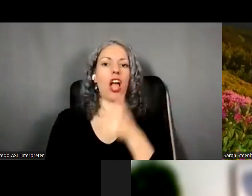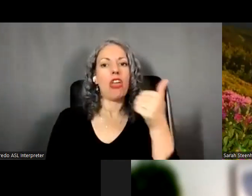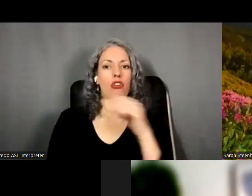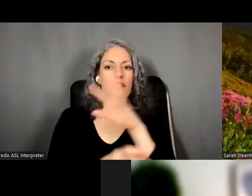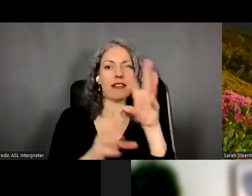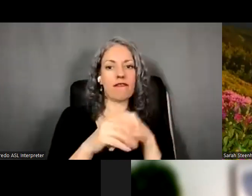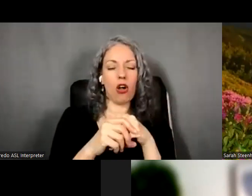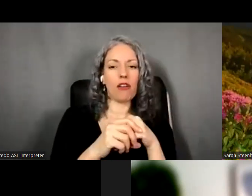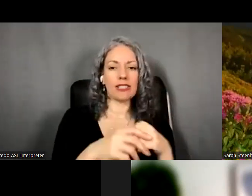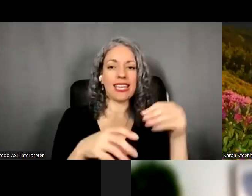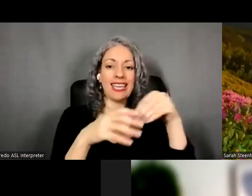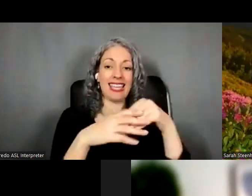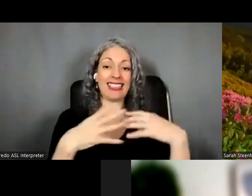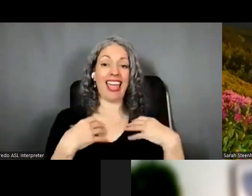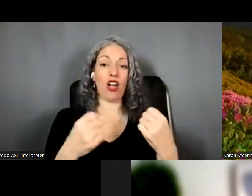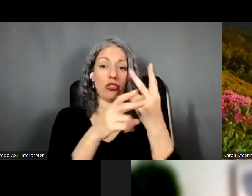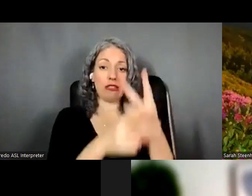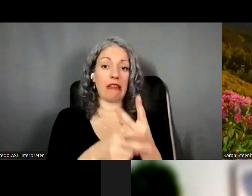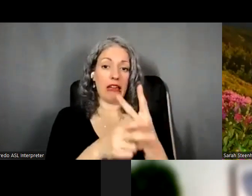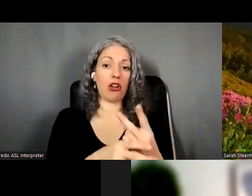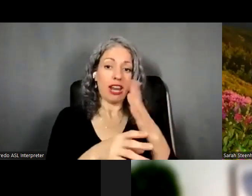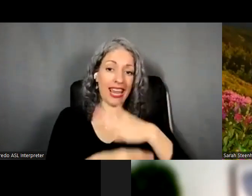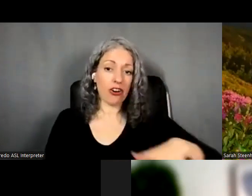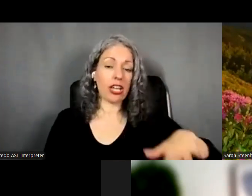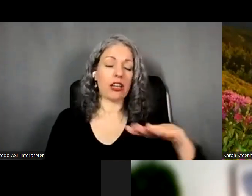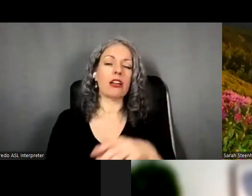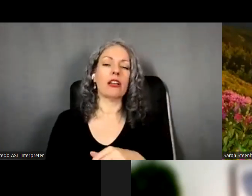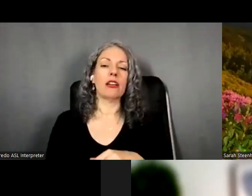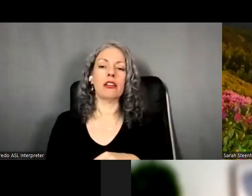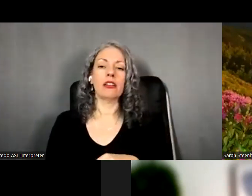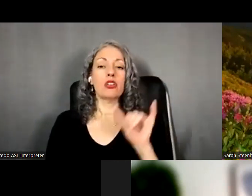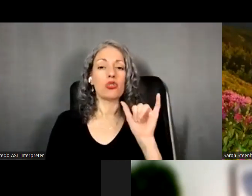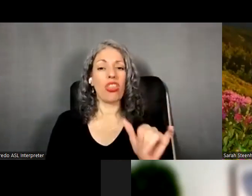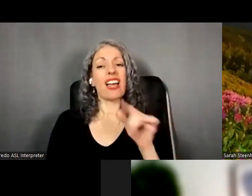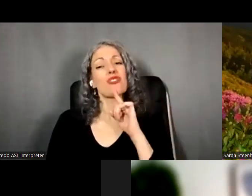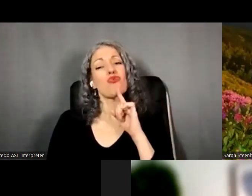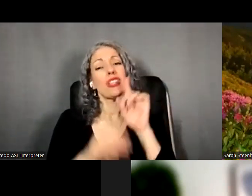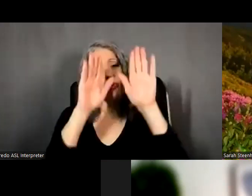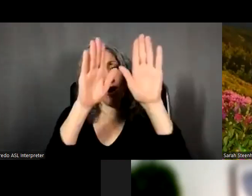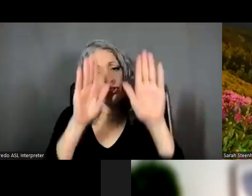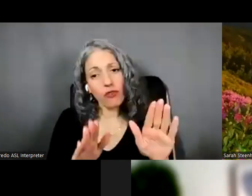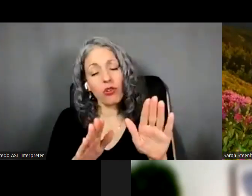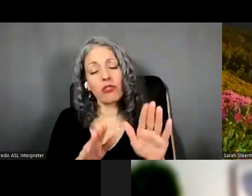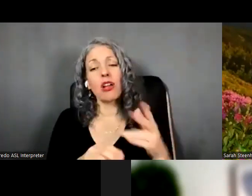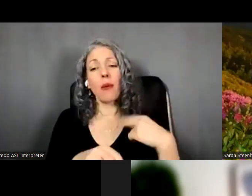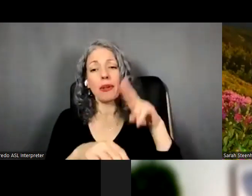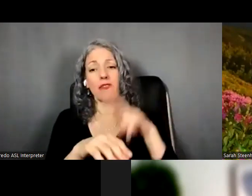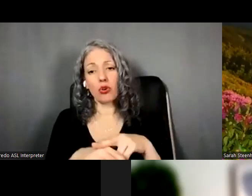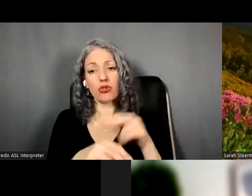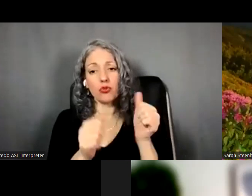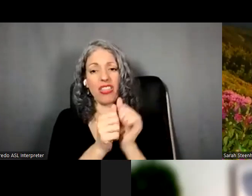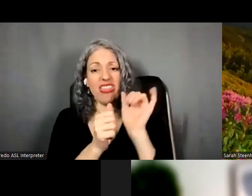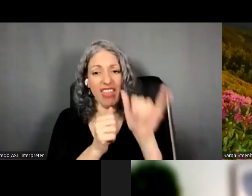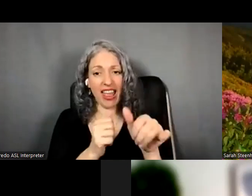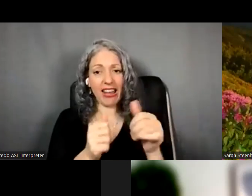in the healthcare space, things like value-based approaches, et cetera. And so that was, I think, really great. Of course, with this capacity, it really helped both